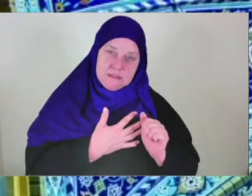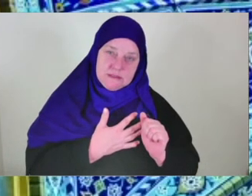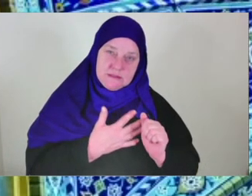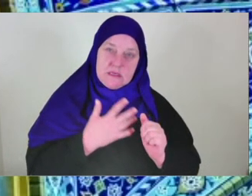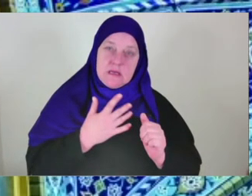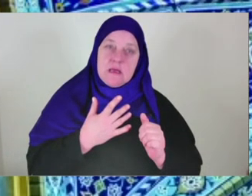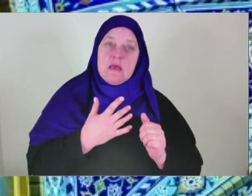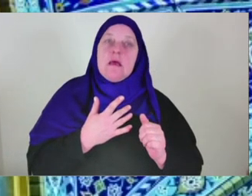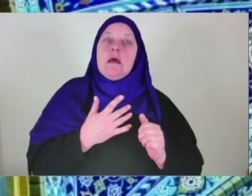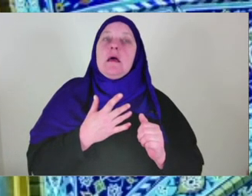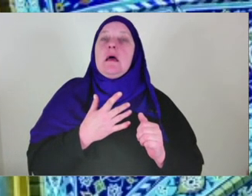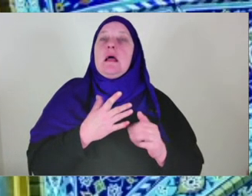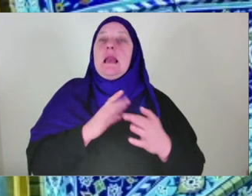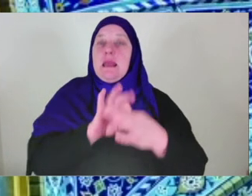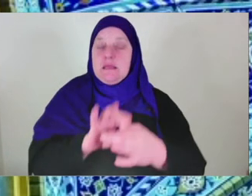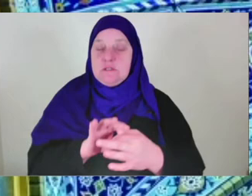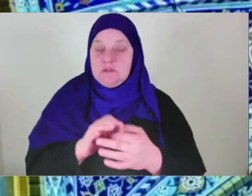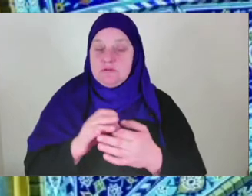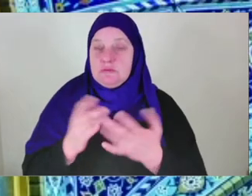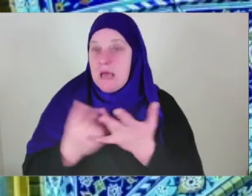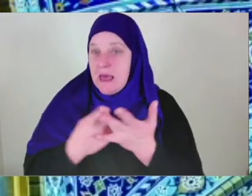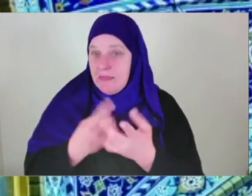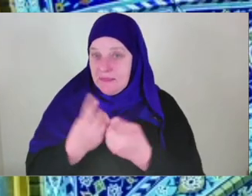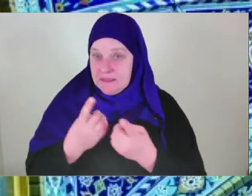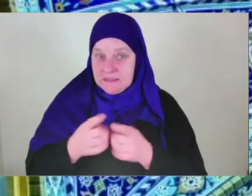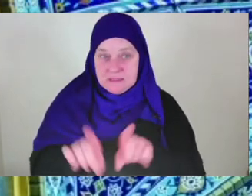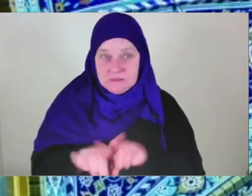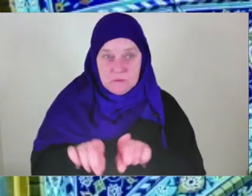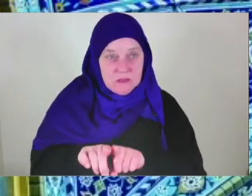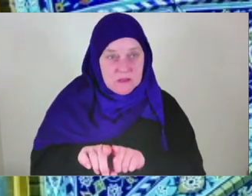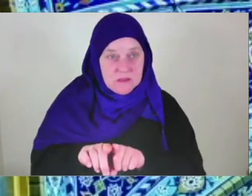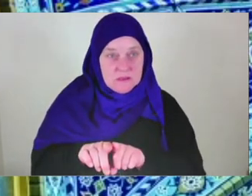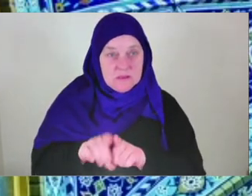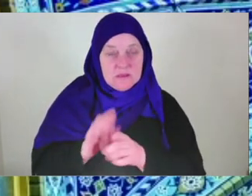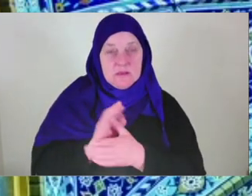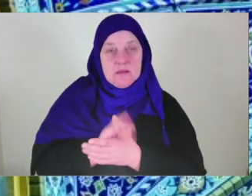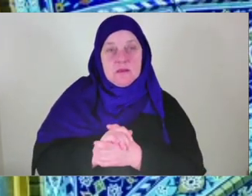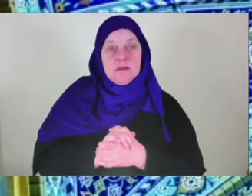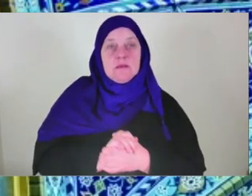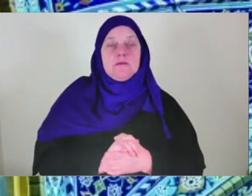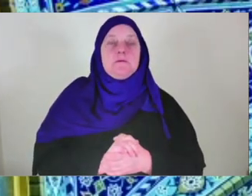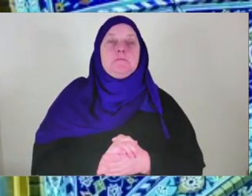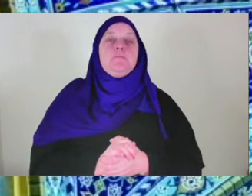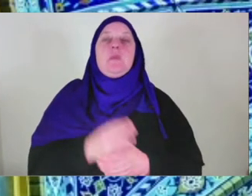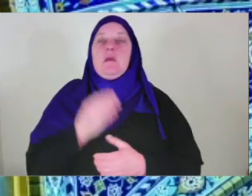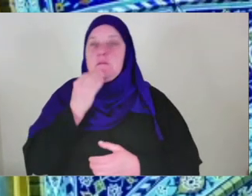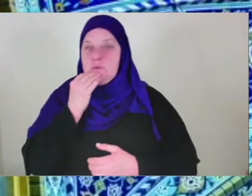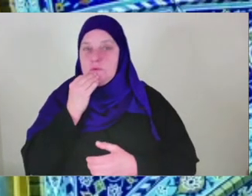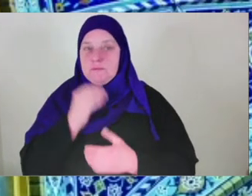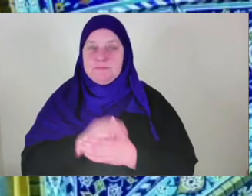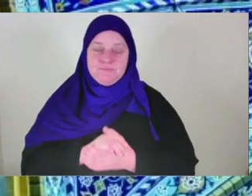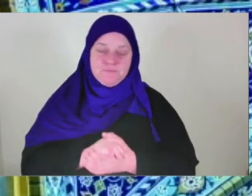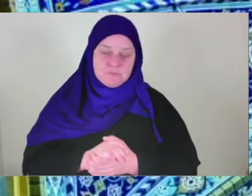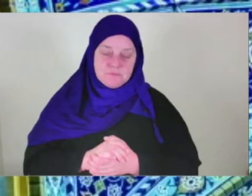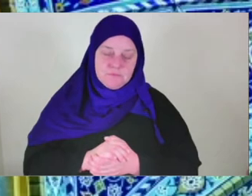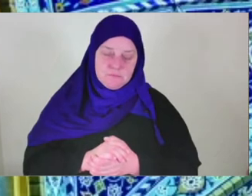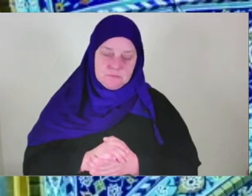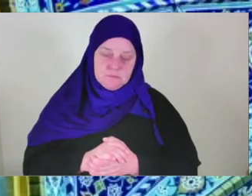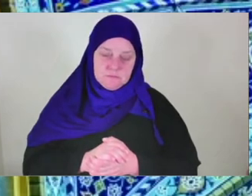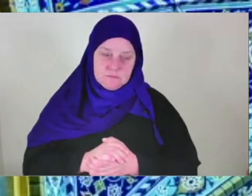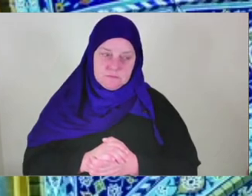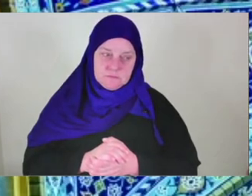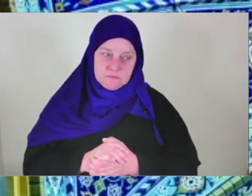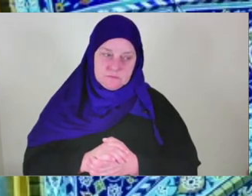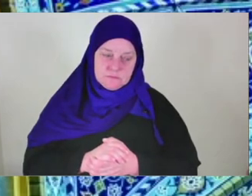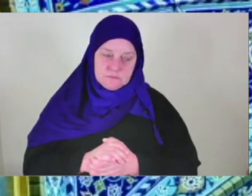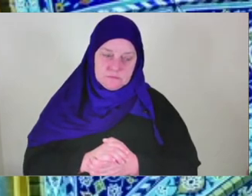Yes and no. No, in the sense, like, for example, there are things that in your house, in your business, that you they are